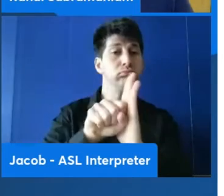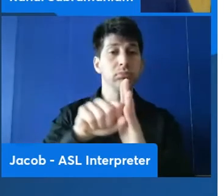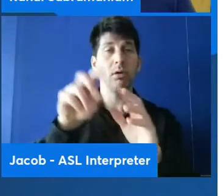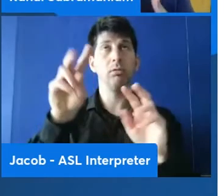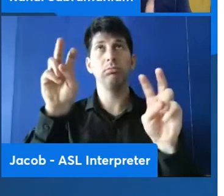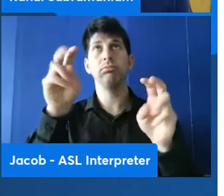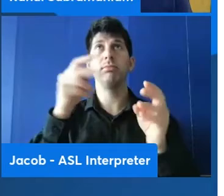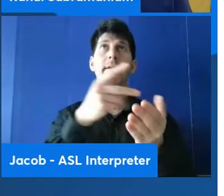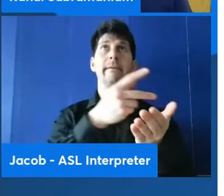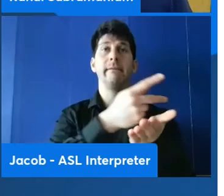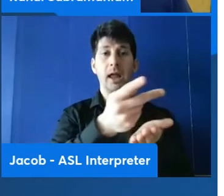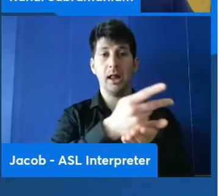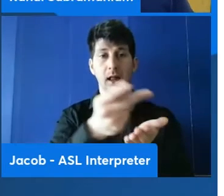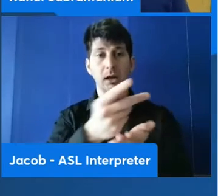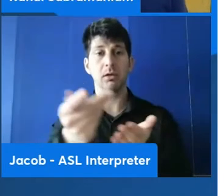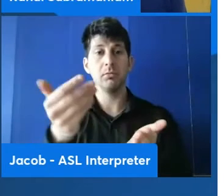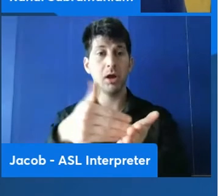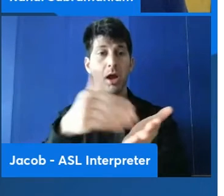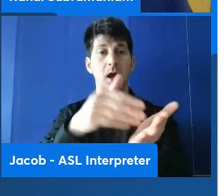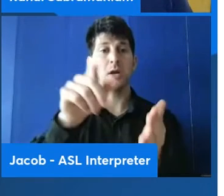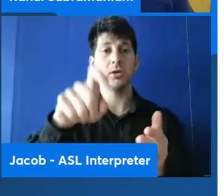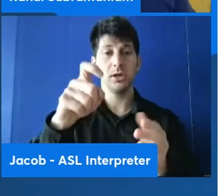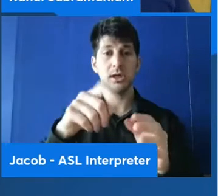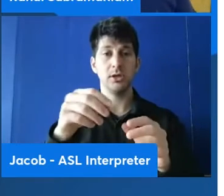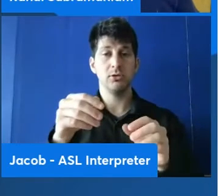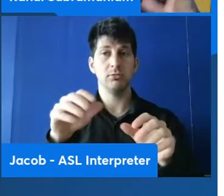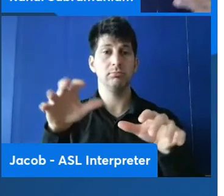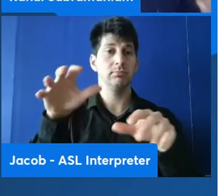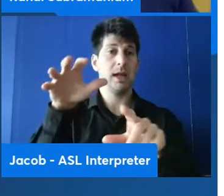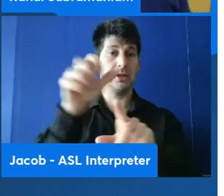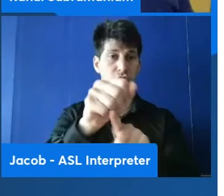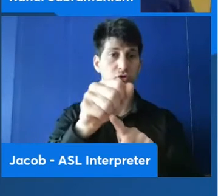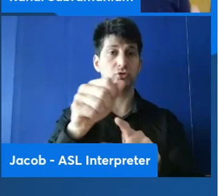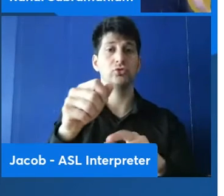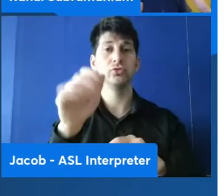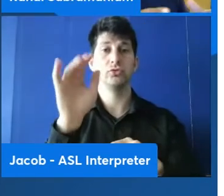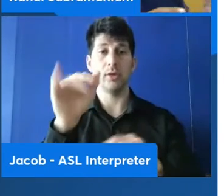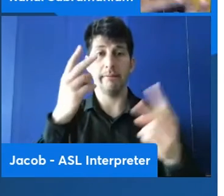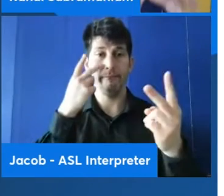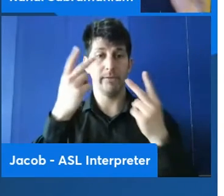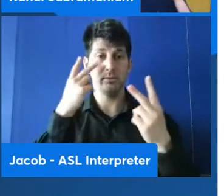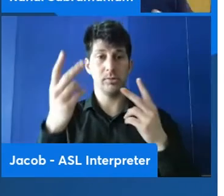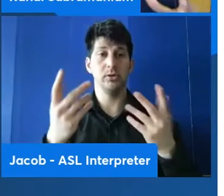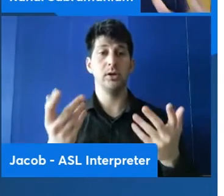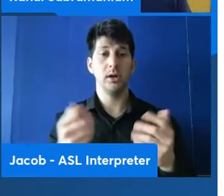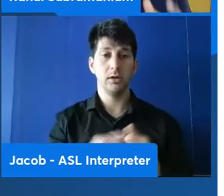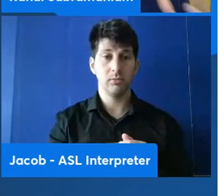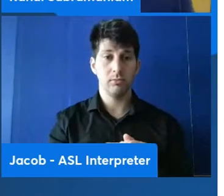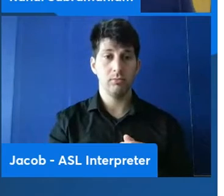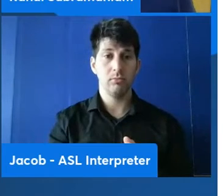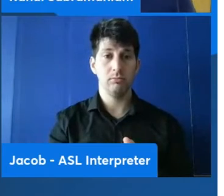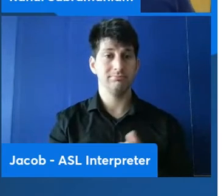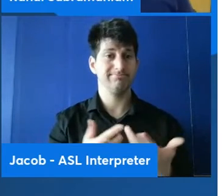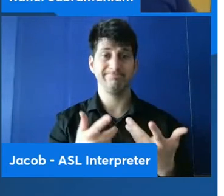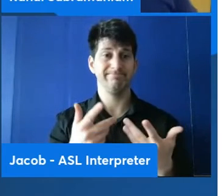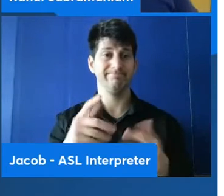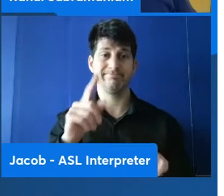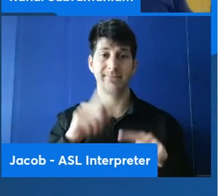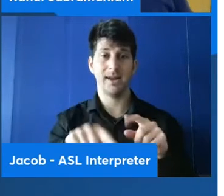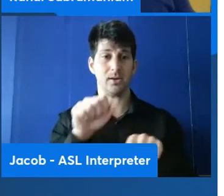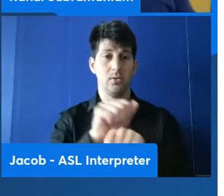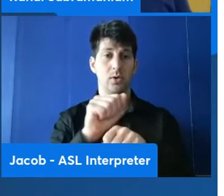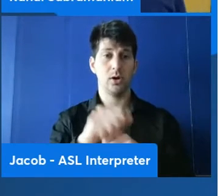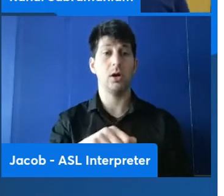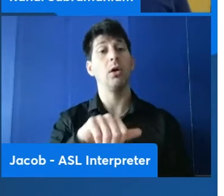failing repeatedly, you need to be able to jump on it. That kind of visibility was barely workable. The other